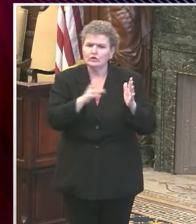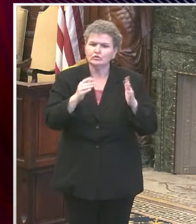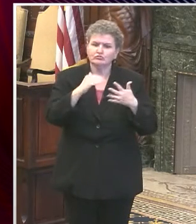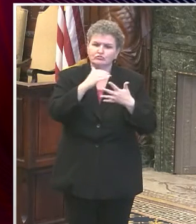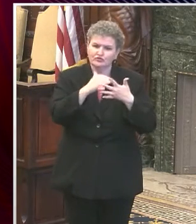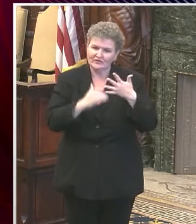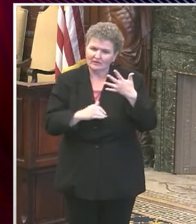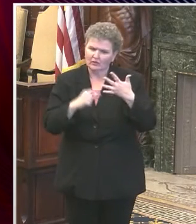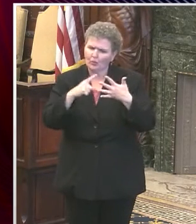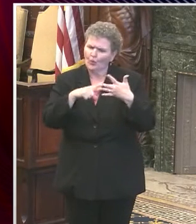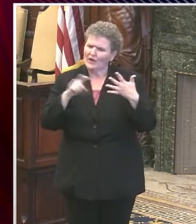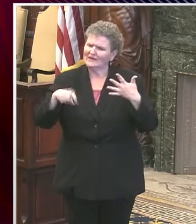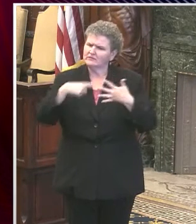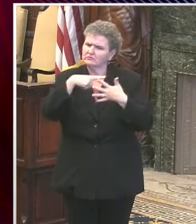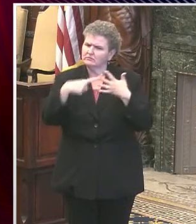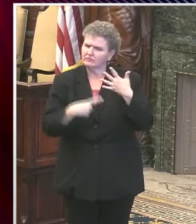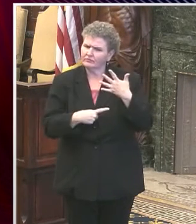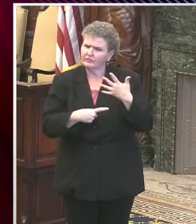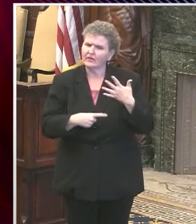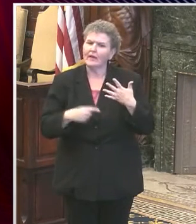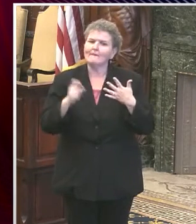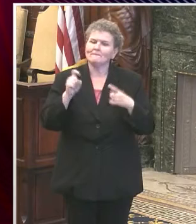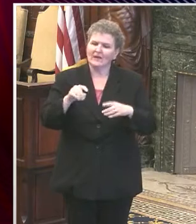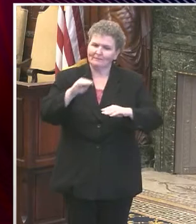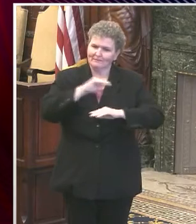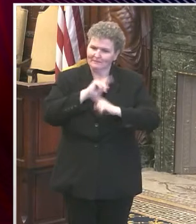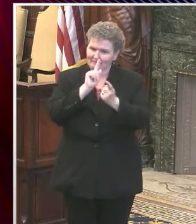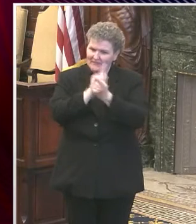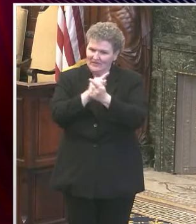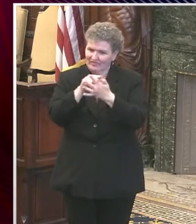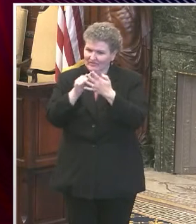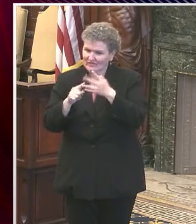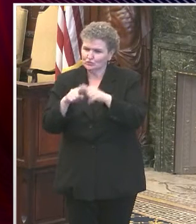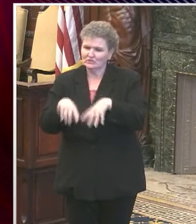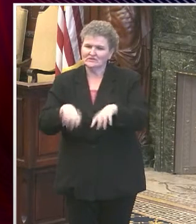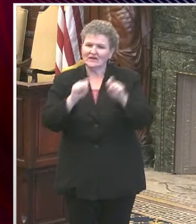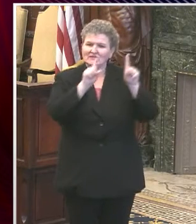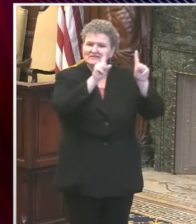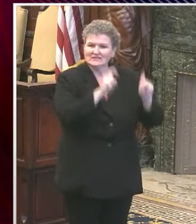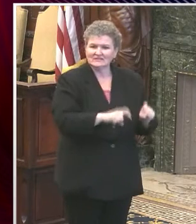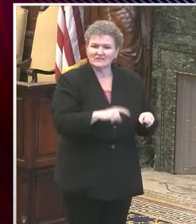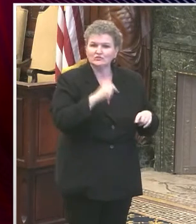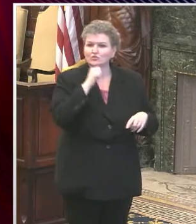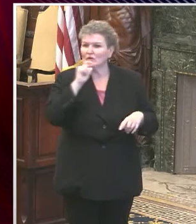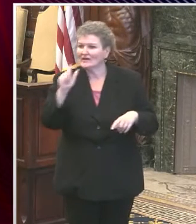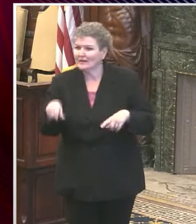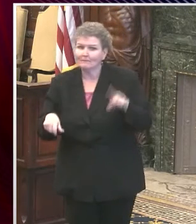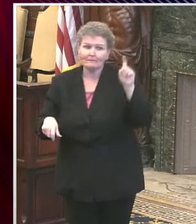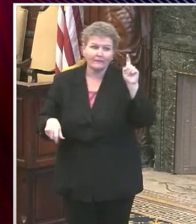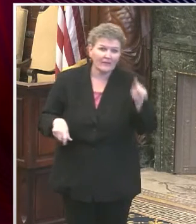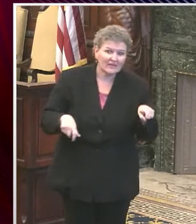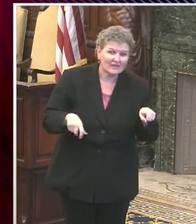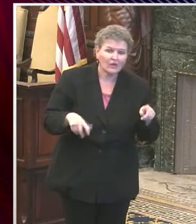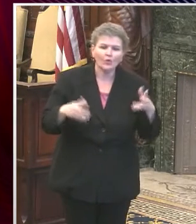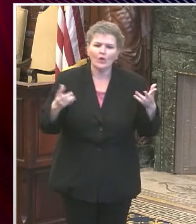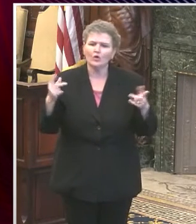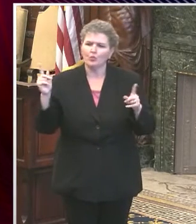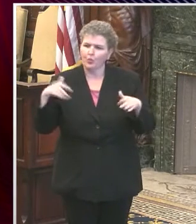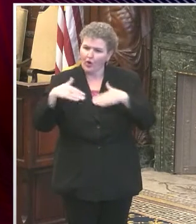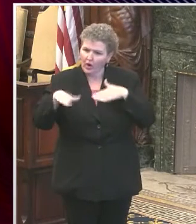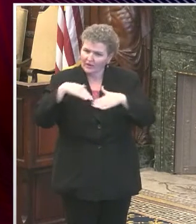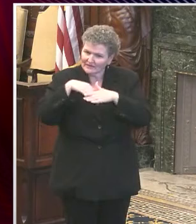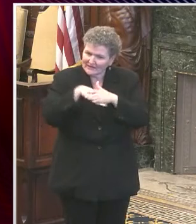have, so what you need to meet in order to be tested, whether you need an appointment, whether you can drive through, whether you can walk up, and whether they test